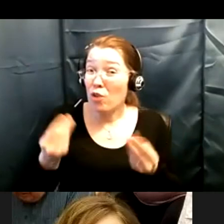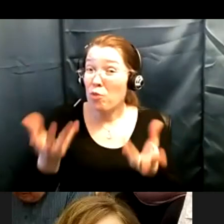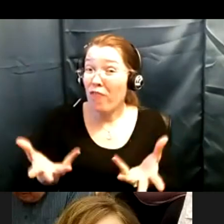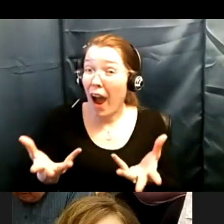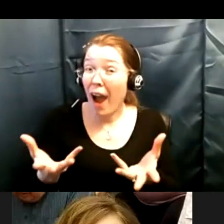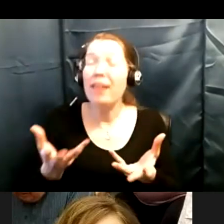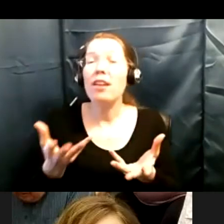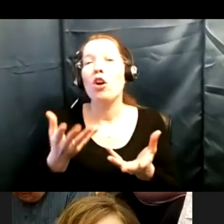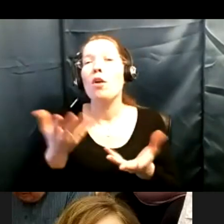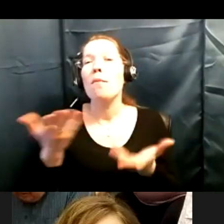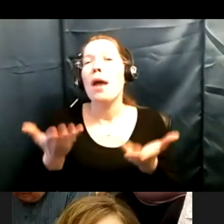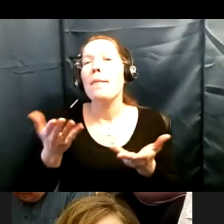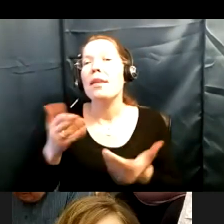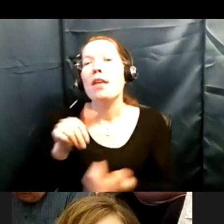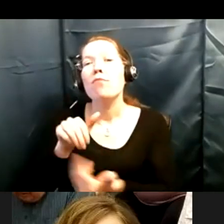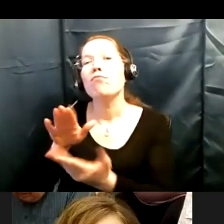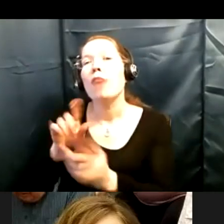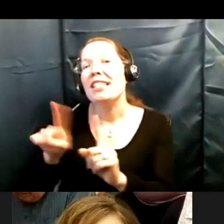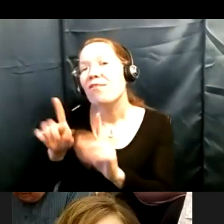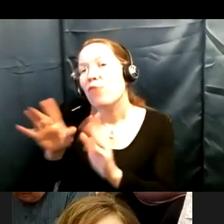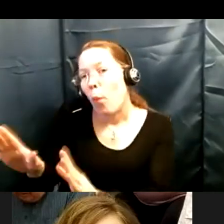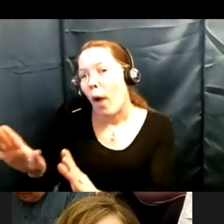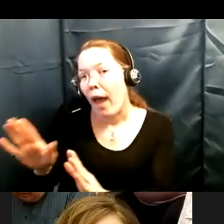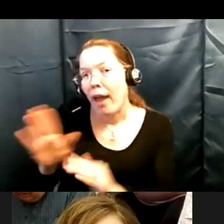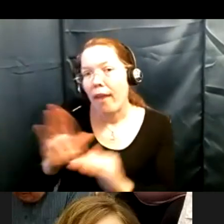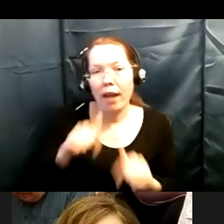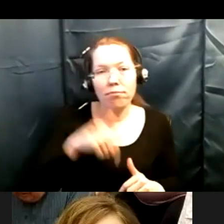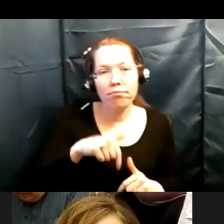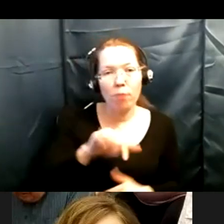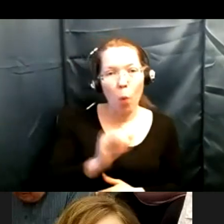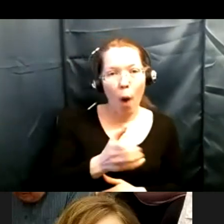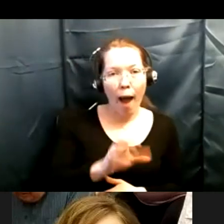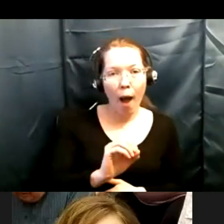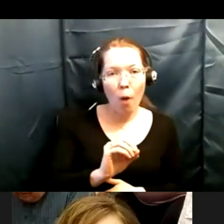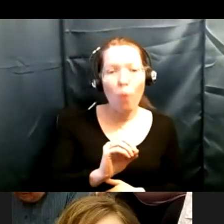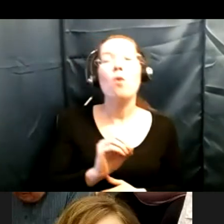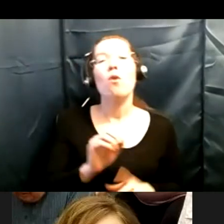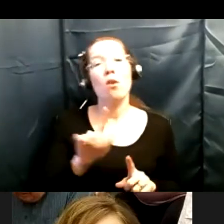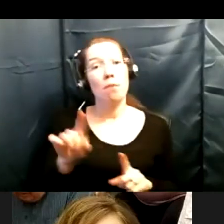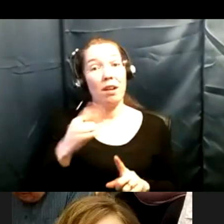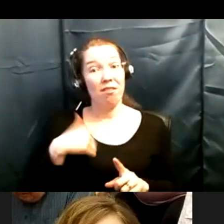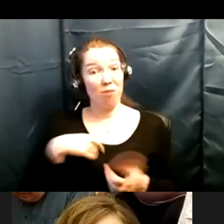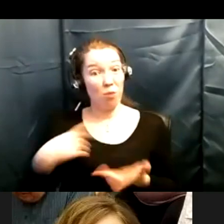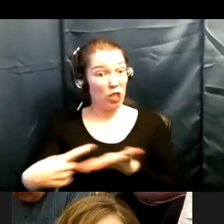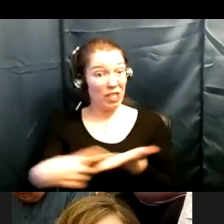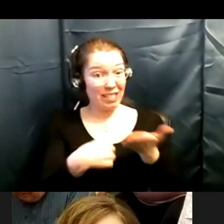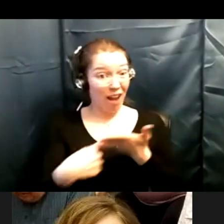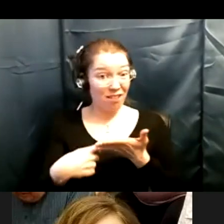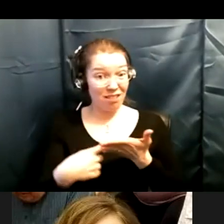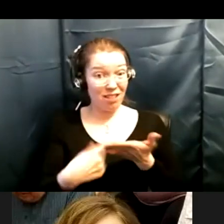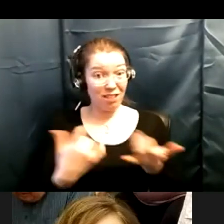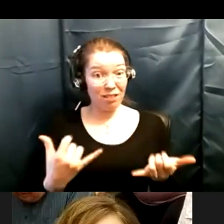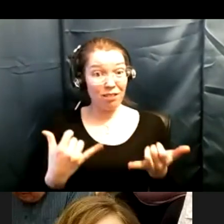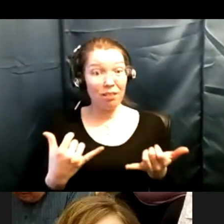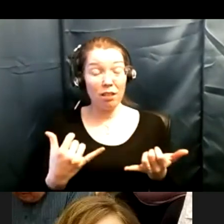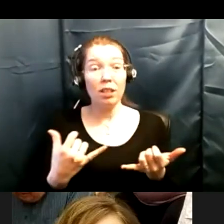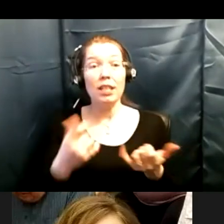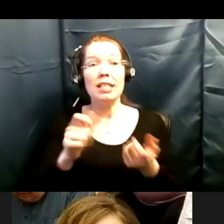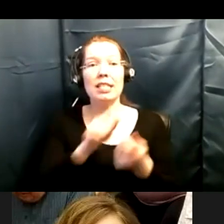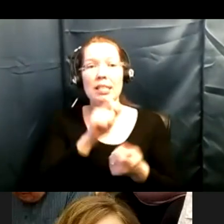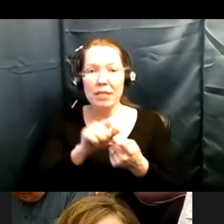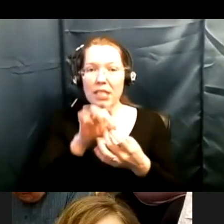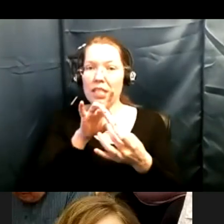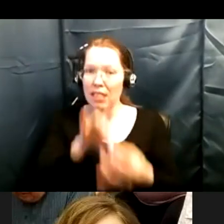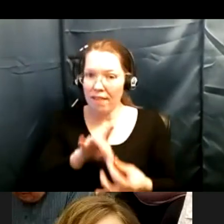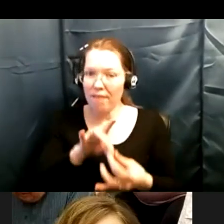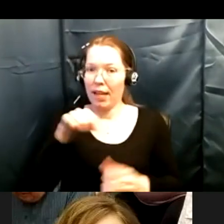slightly different way than what we do in Ohio. But everything that you're hearing us discuss this morning is specific to the